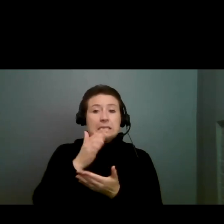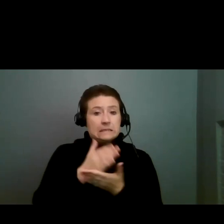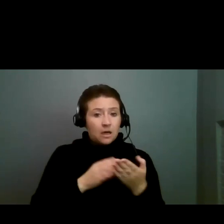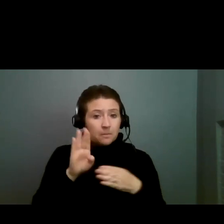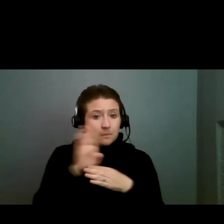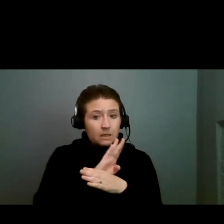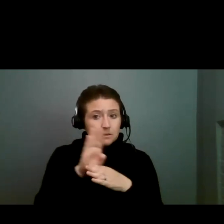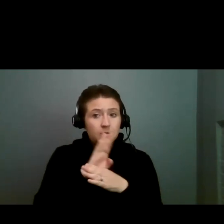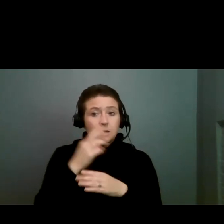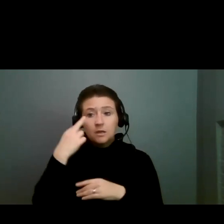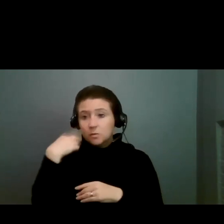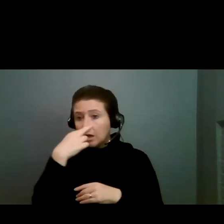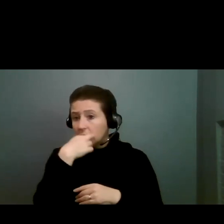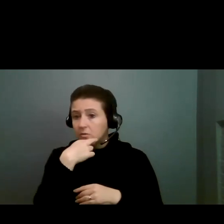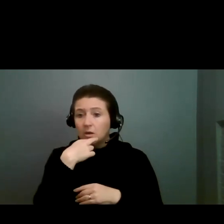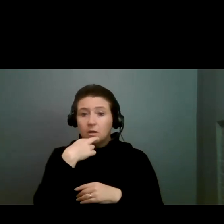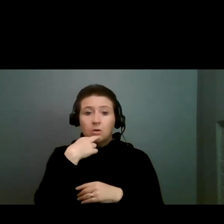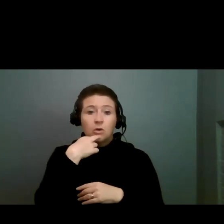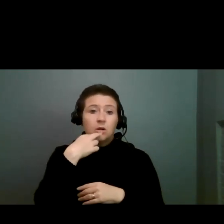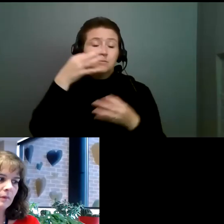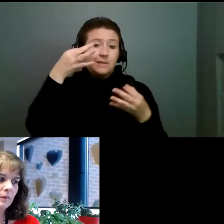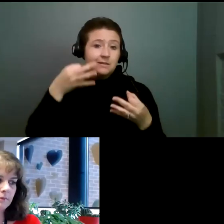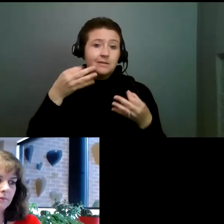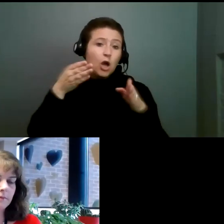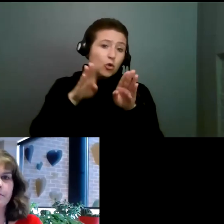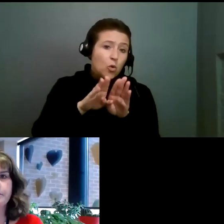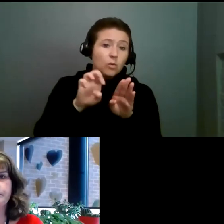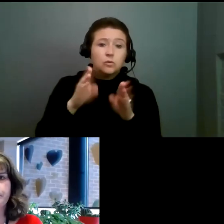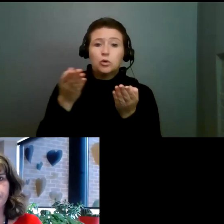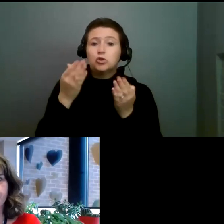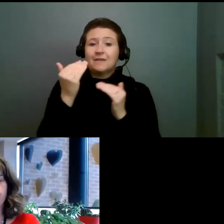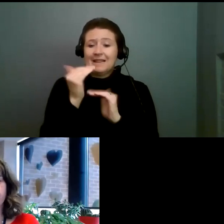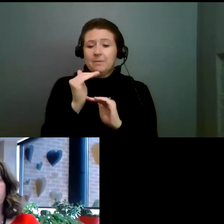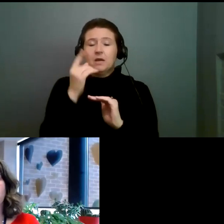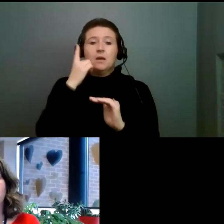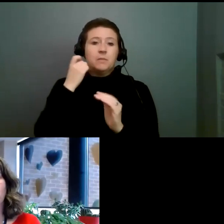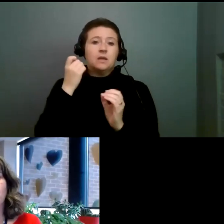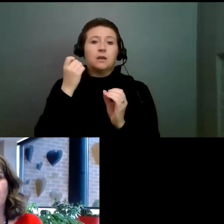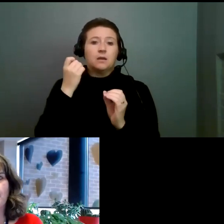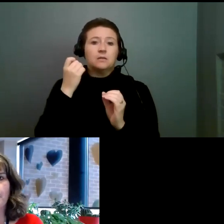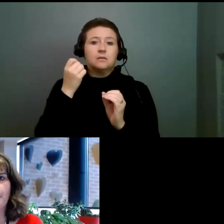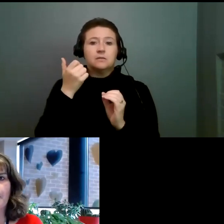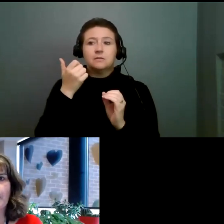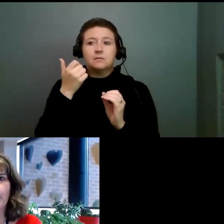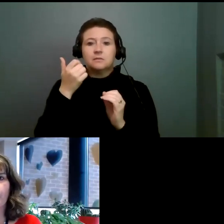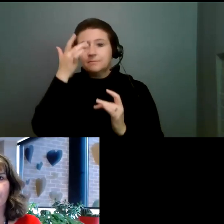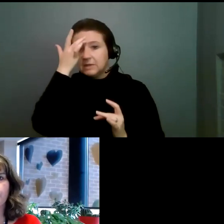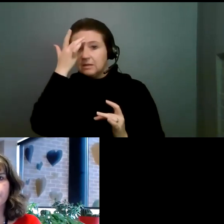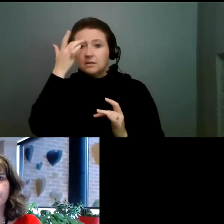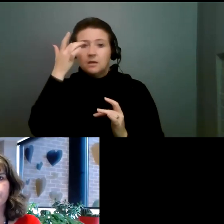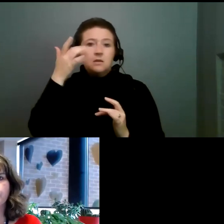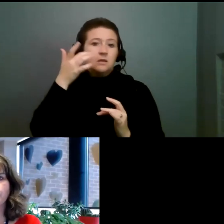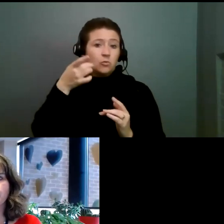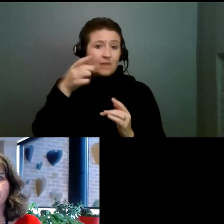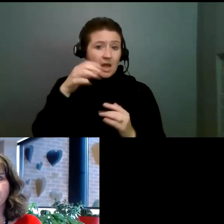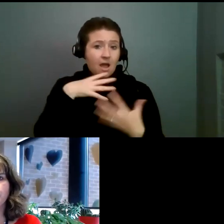and restaurants are choosing to close or limit some services because of positive cases. Is this recommended by health officials,